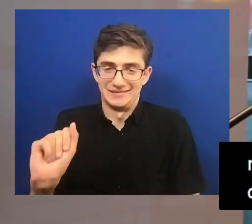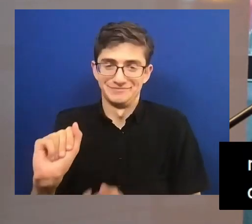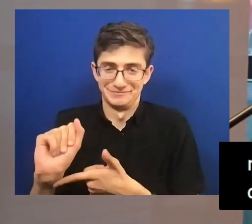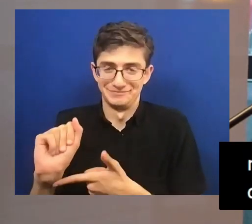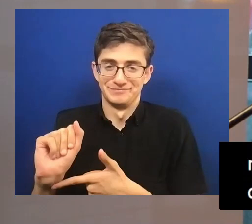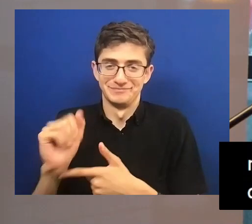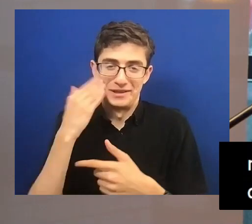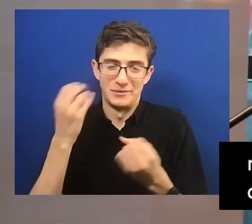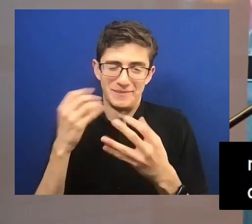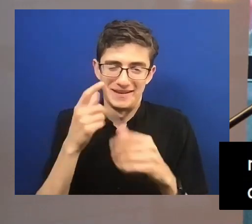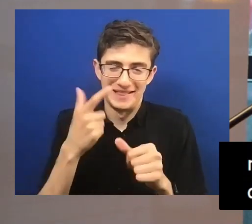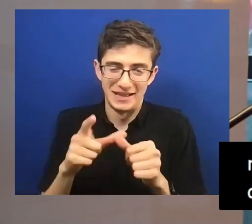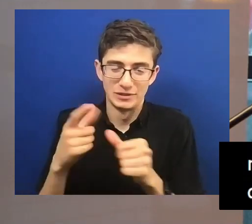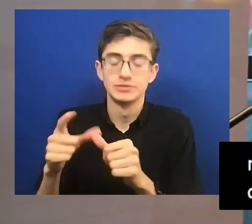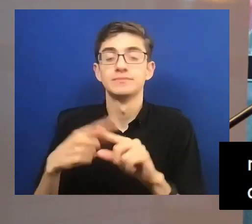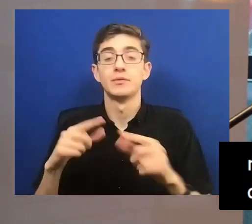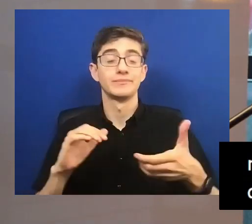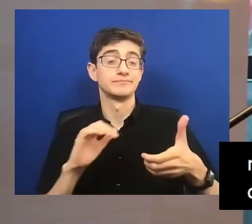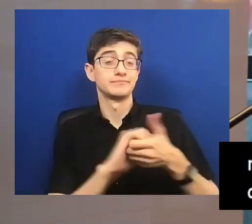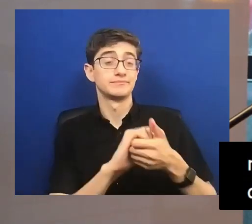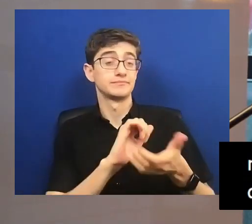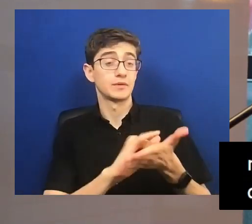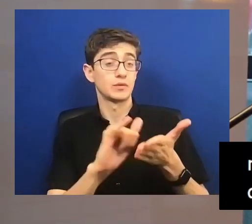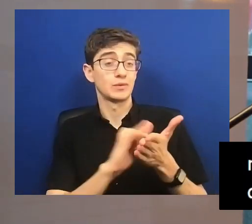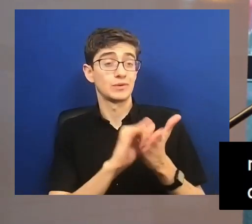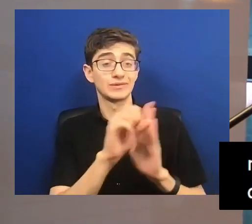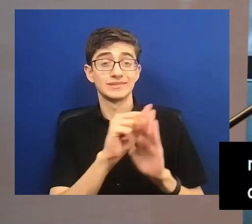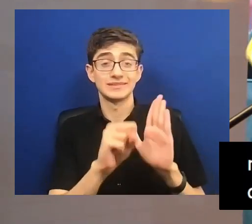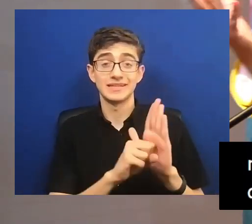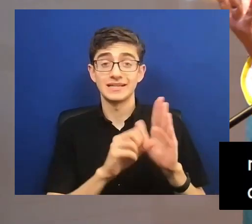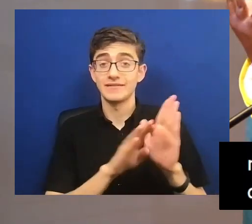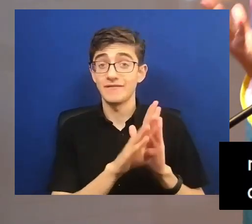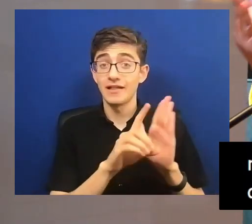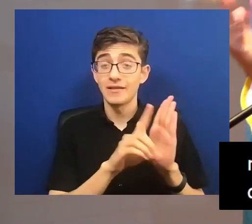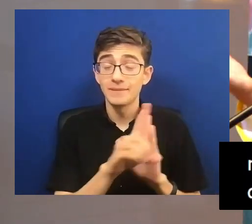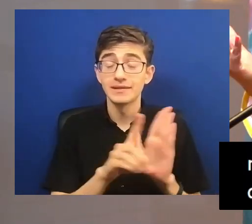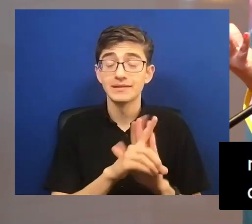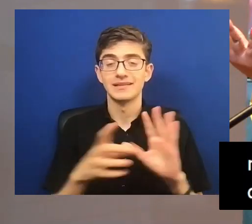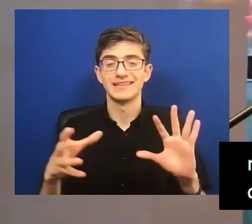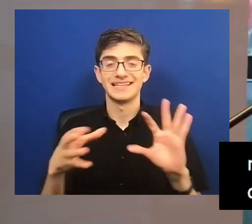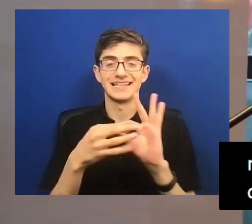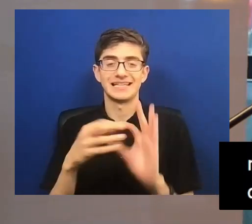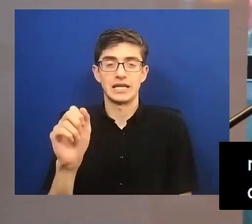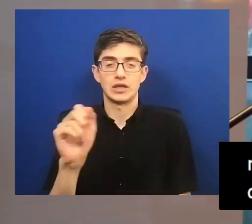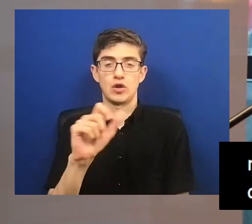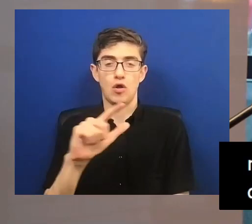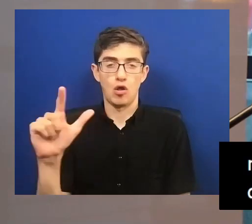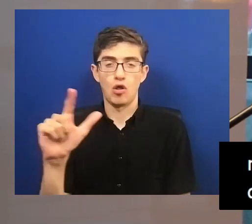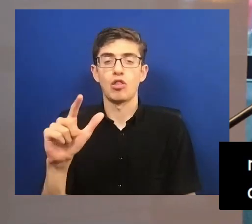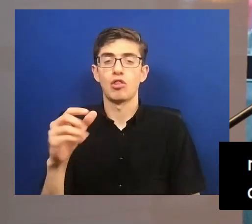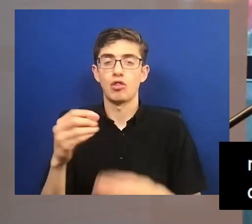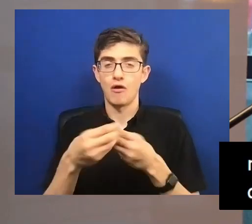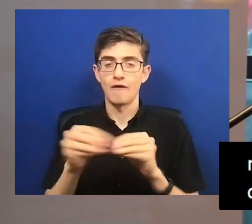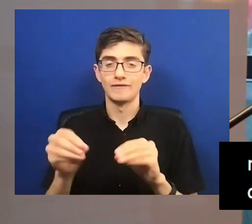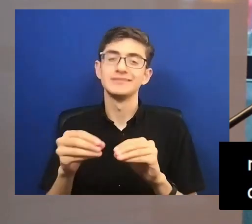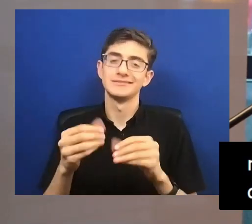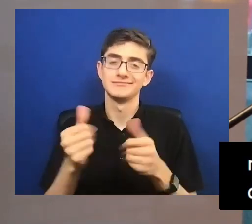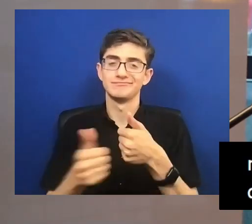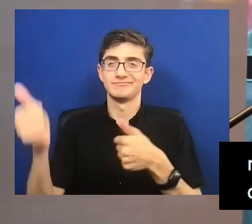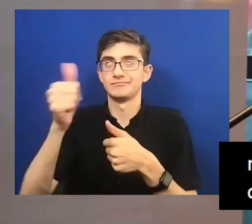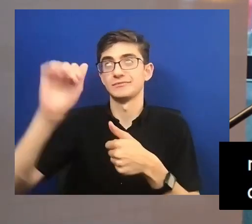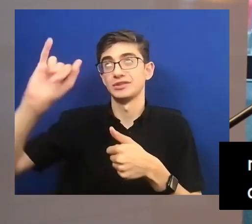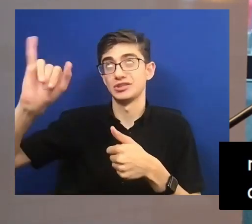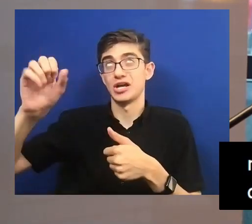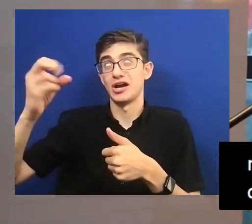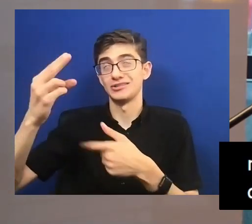with New York State Development and the ConnectALL office headed by the great Josh Breitbart, we're committed to bringing affordable